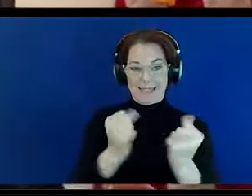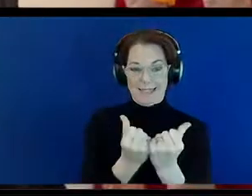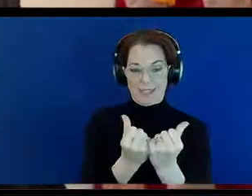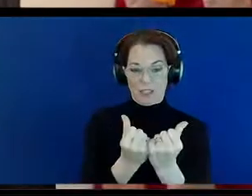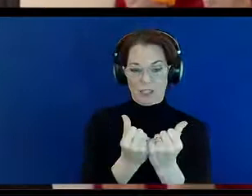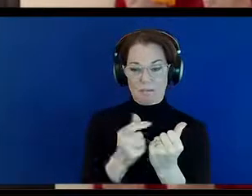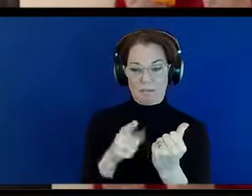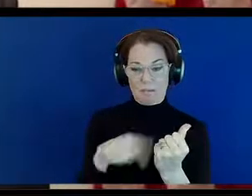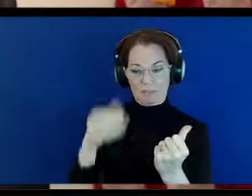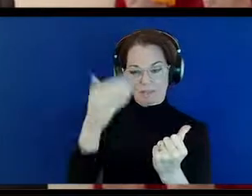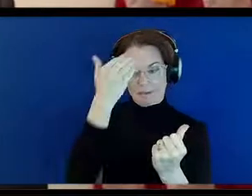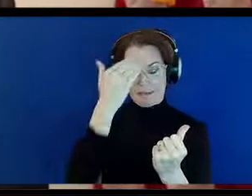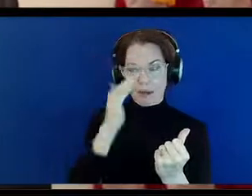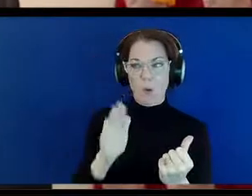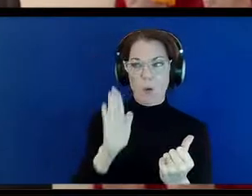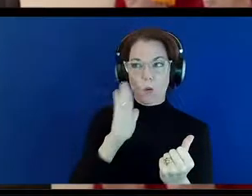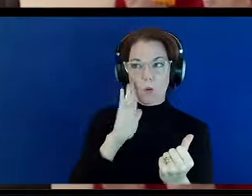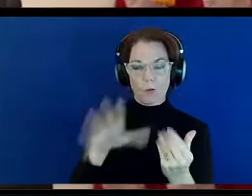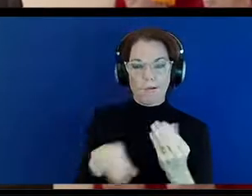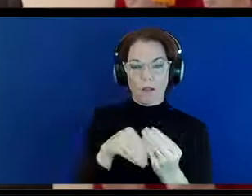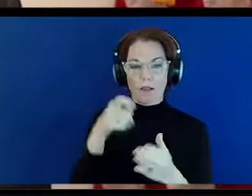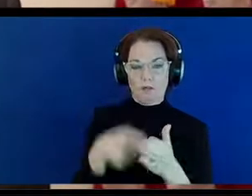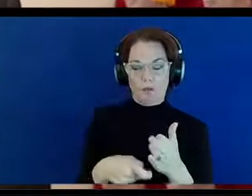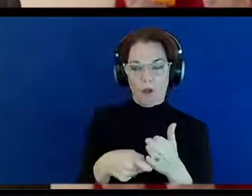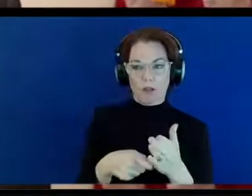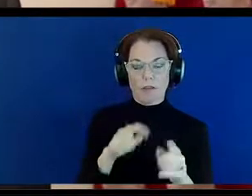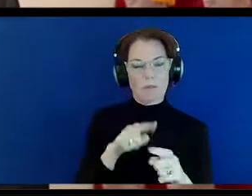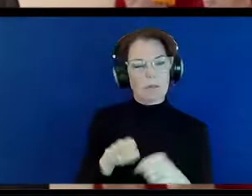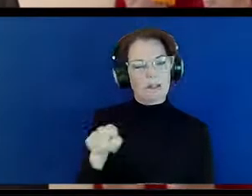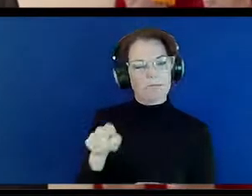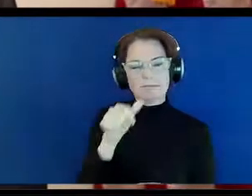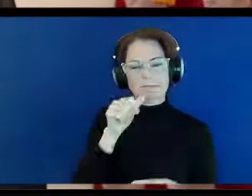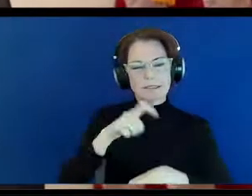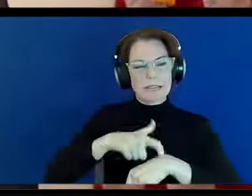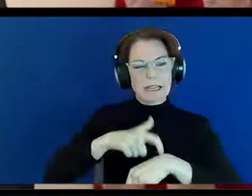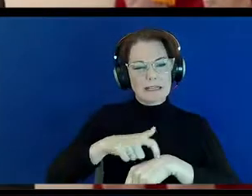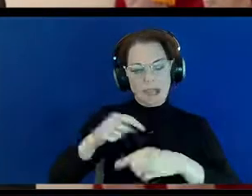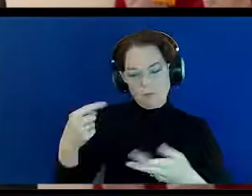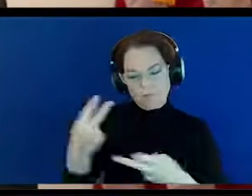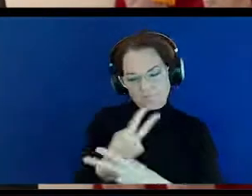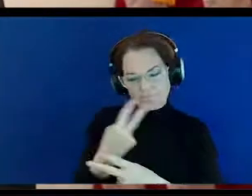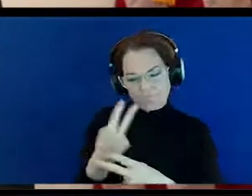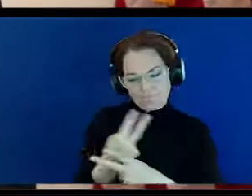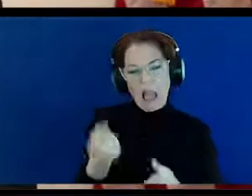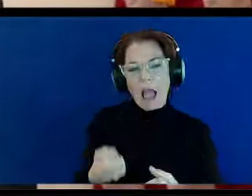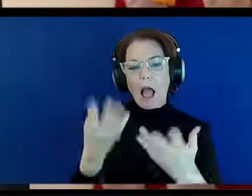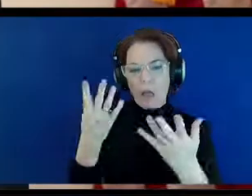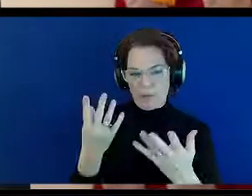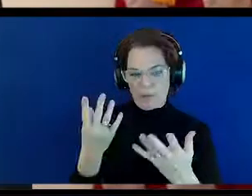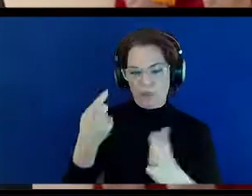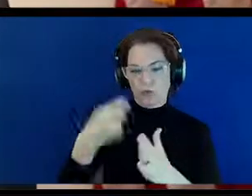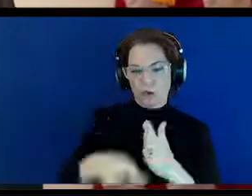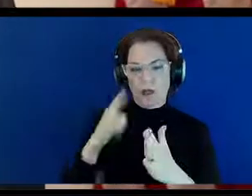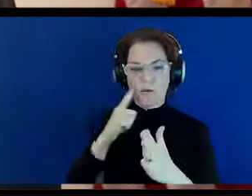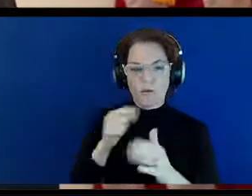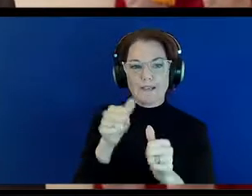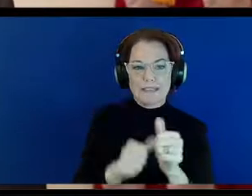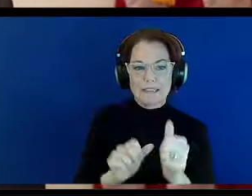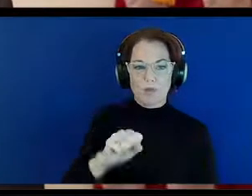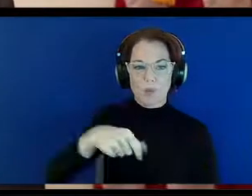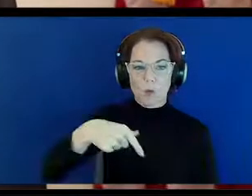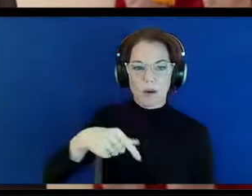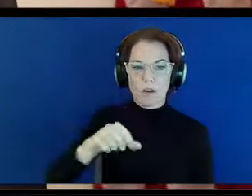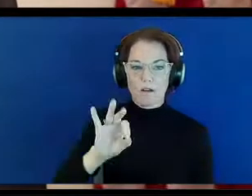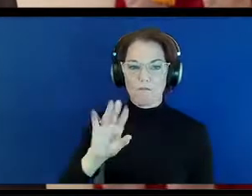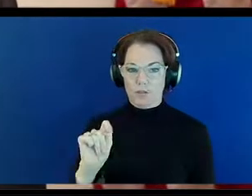the cost, never take the time to maybe figure out exactly how much that is per square foot. I